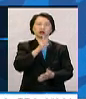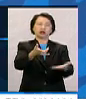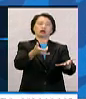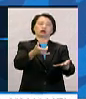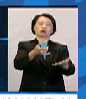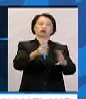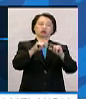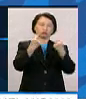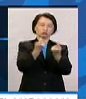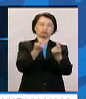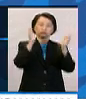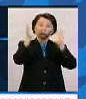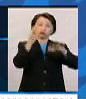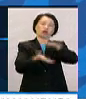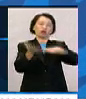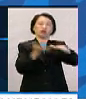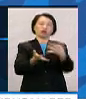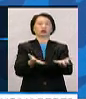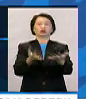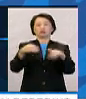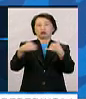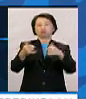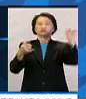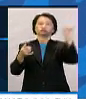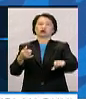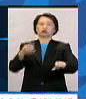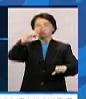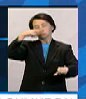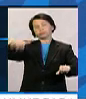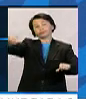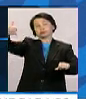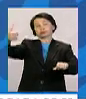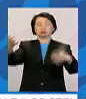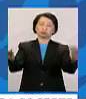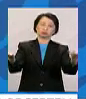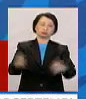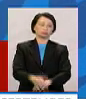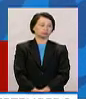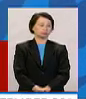our game, because to play with one man less is not easy.